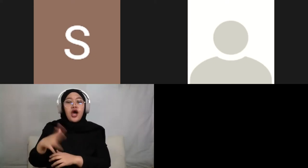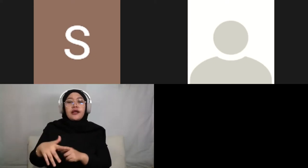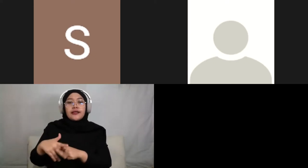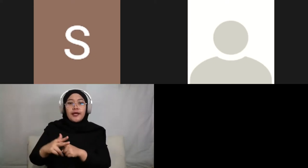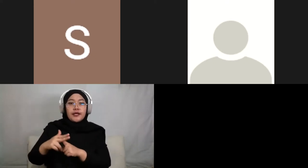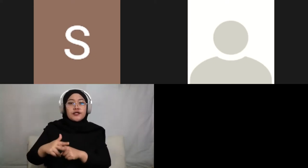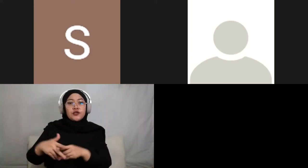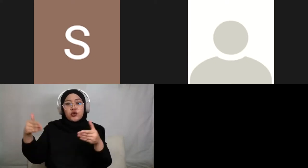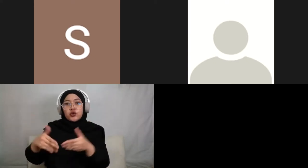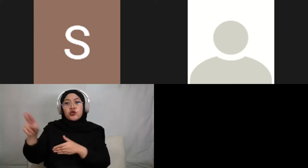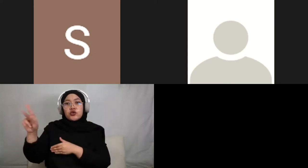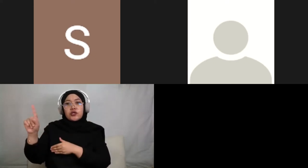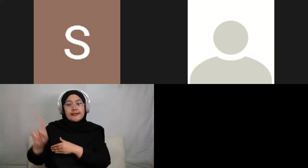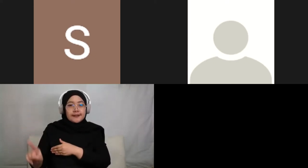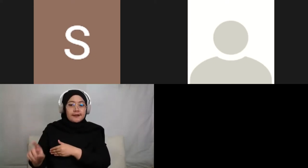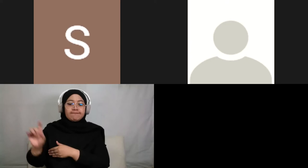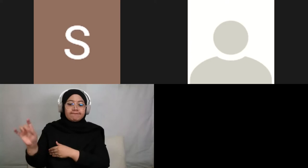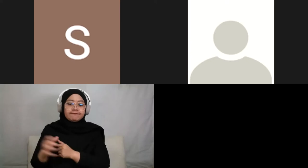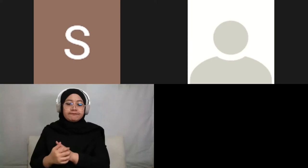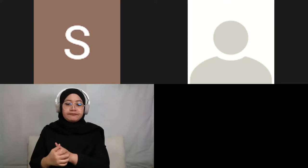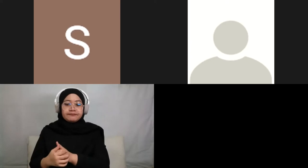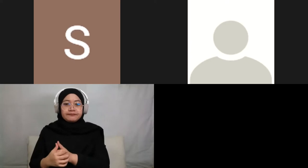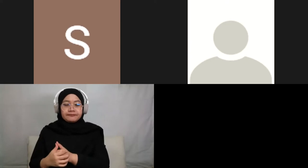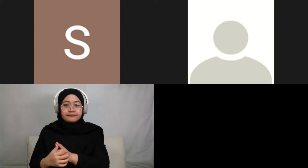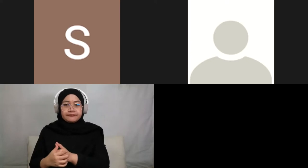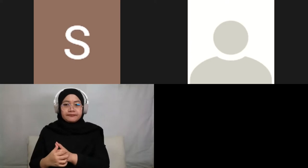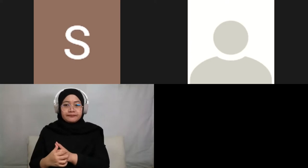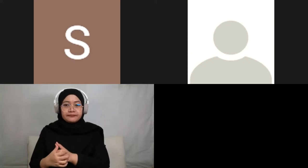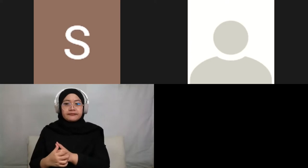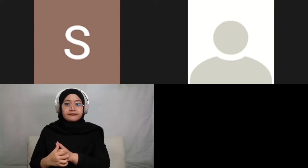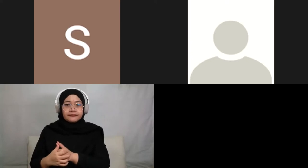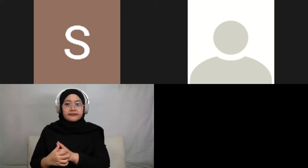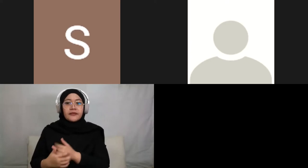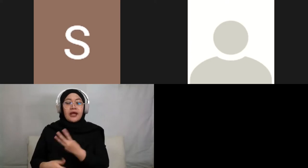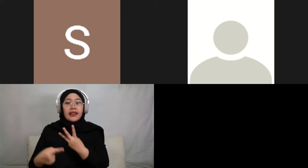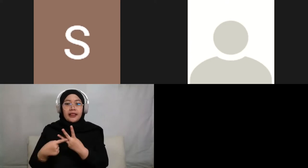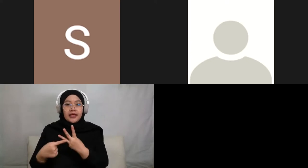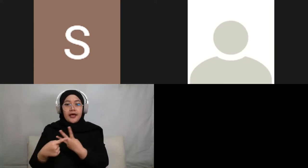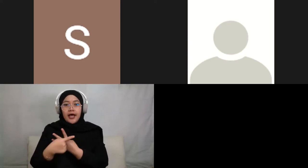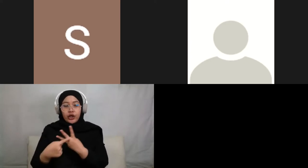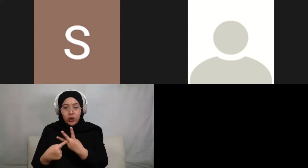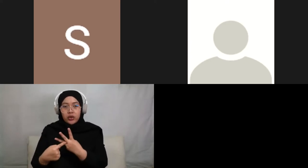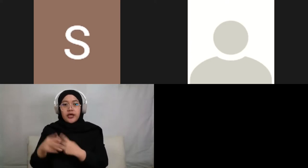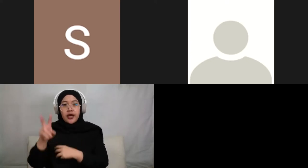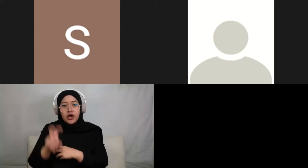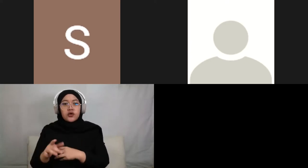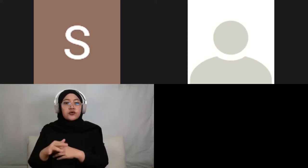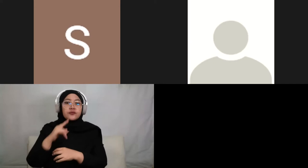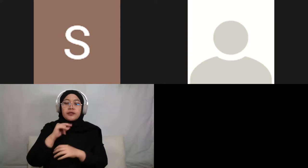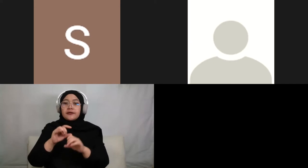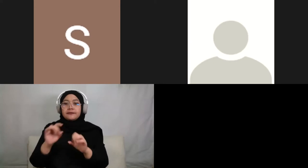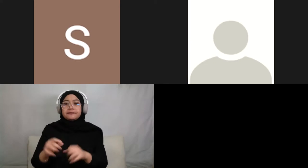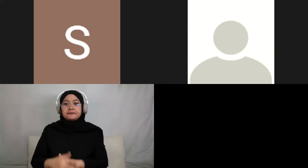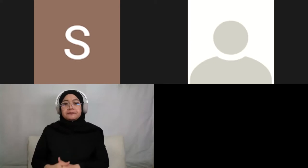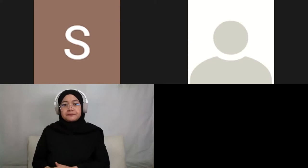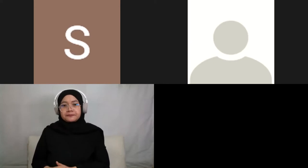are there. So this is the three category what we do, and for the upkeep and all, that is the requirement. It depends